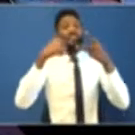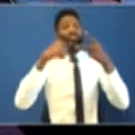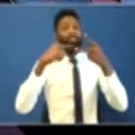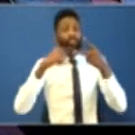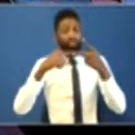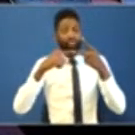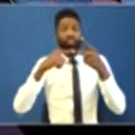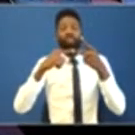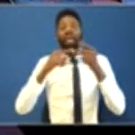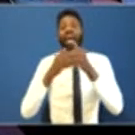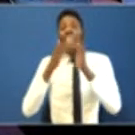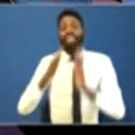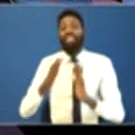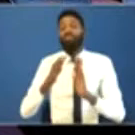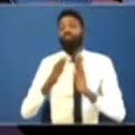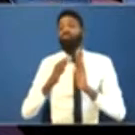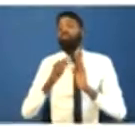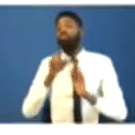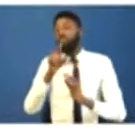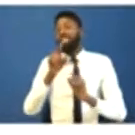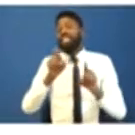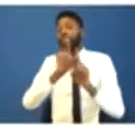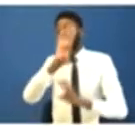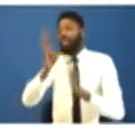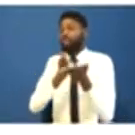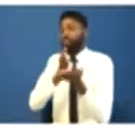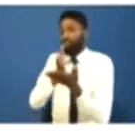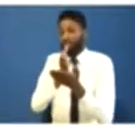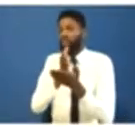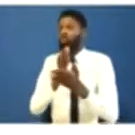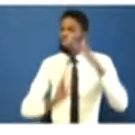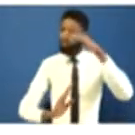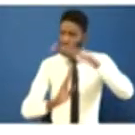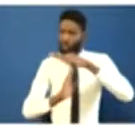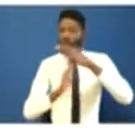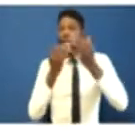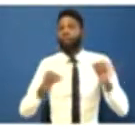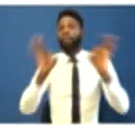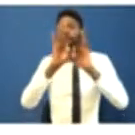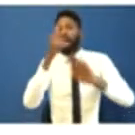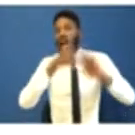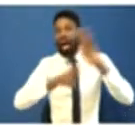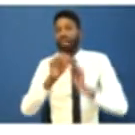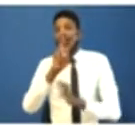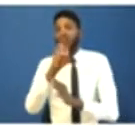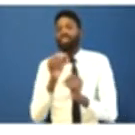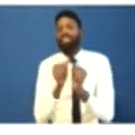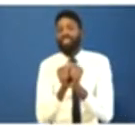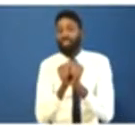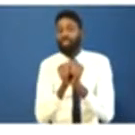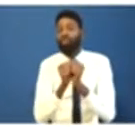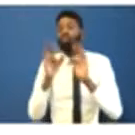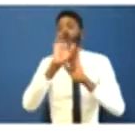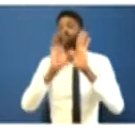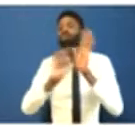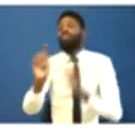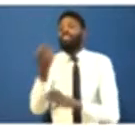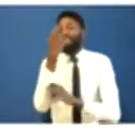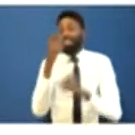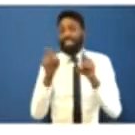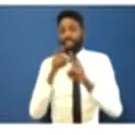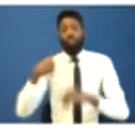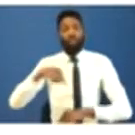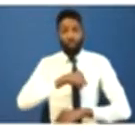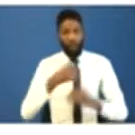integrity which is the key ingredient in the 2010 constitution of the republic of kenya we'll also be addressing